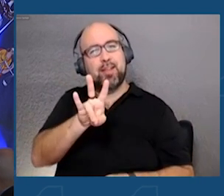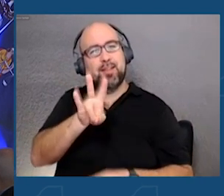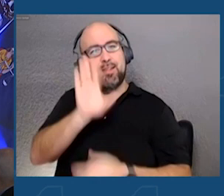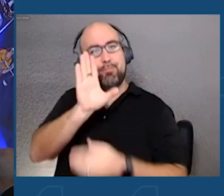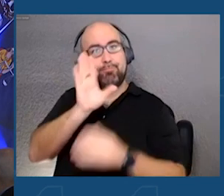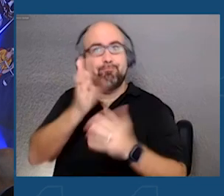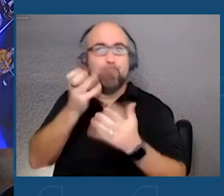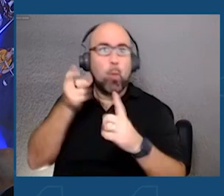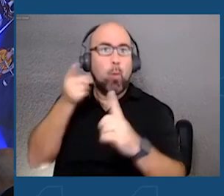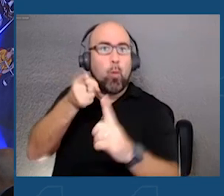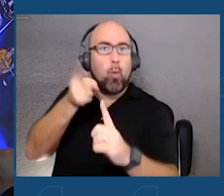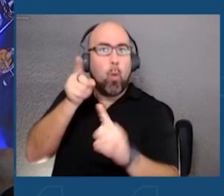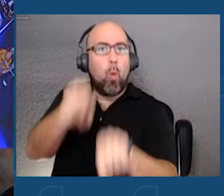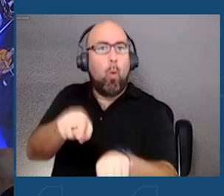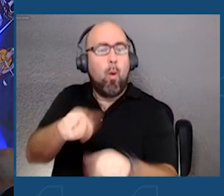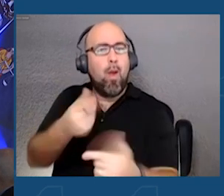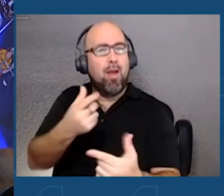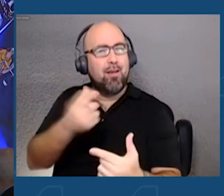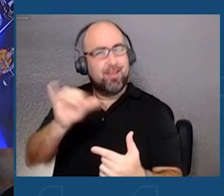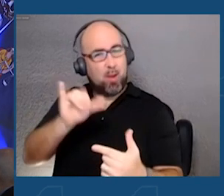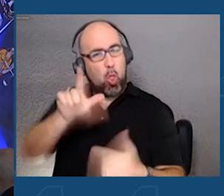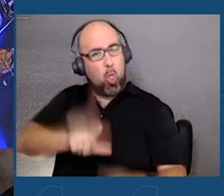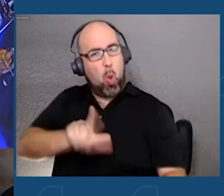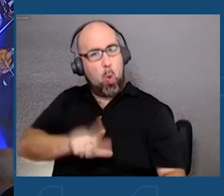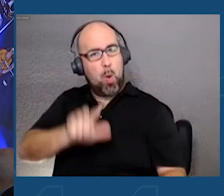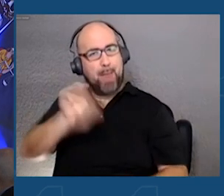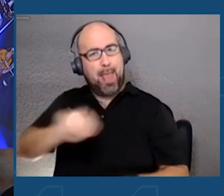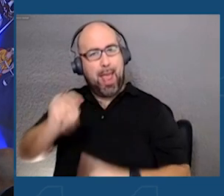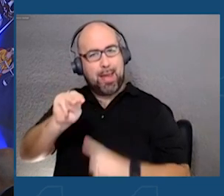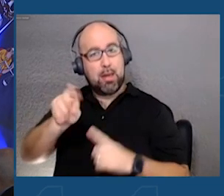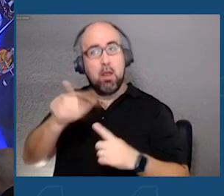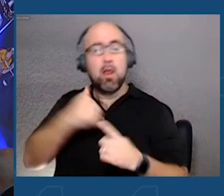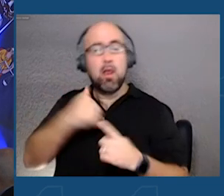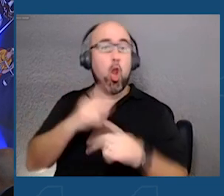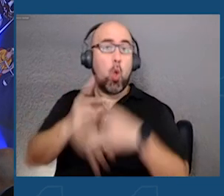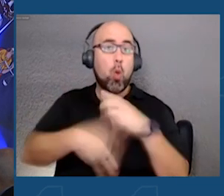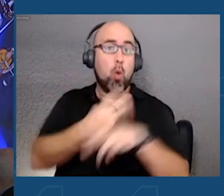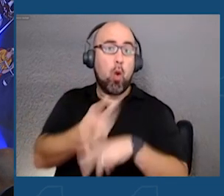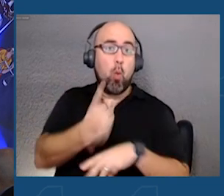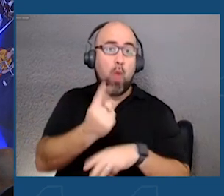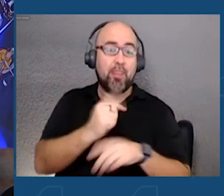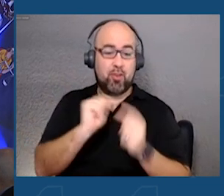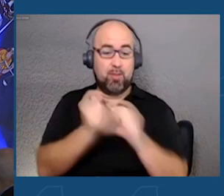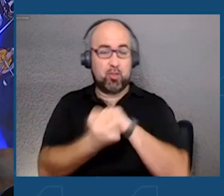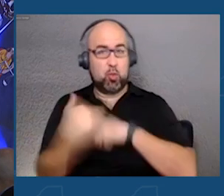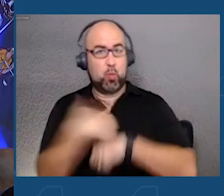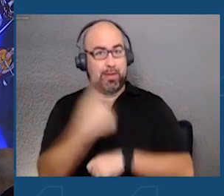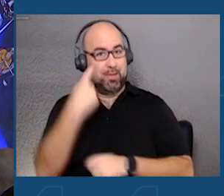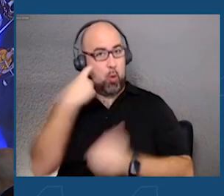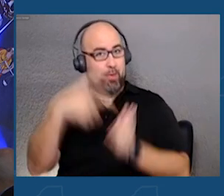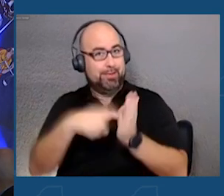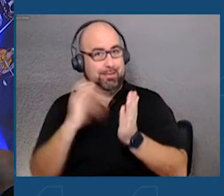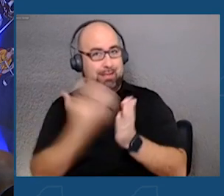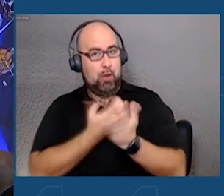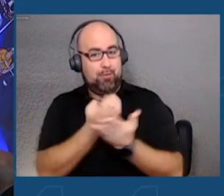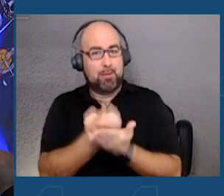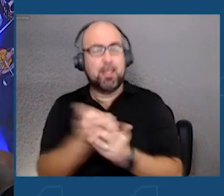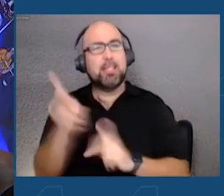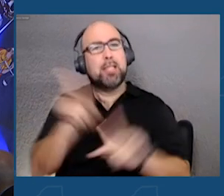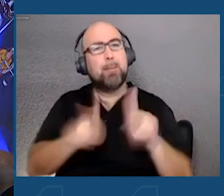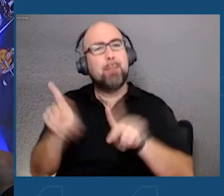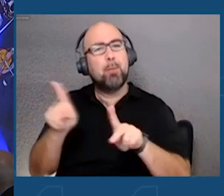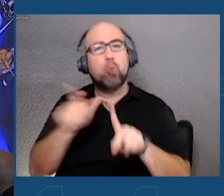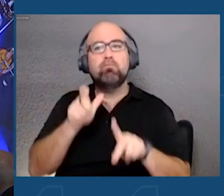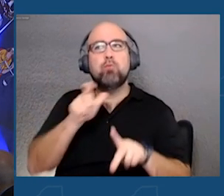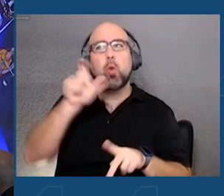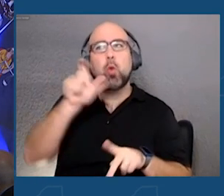in a world where one of the transformations that we've seen in our economy is that people don't necessarily have to